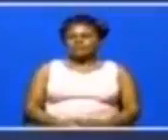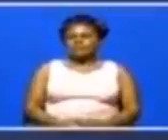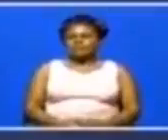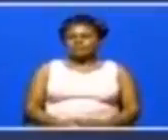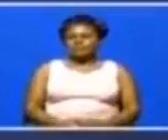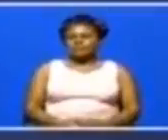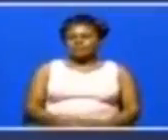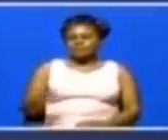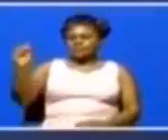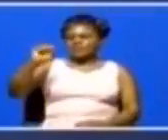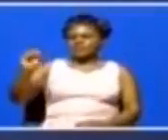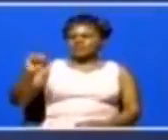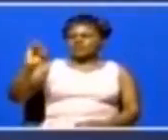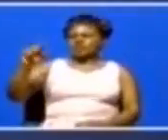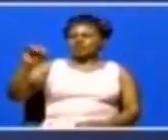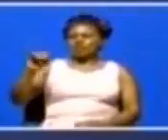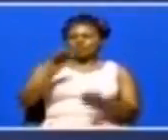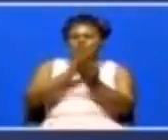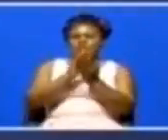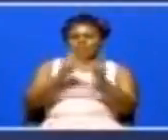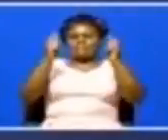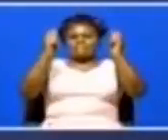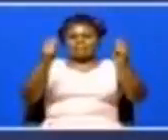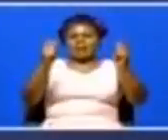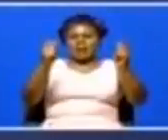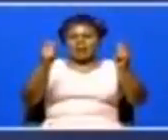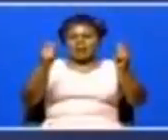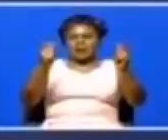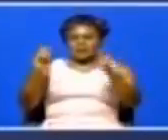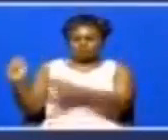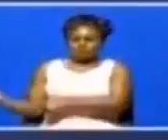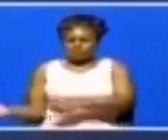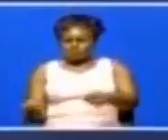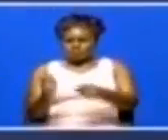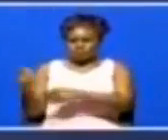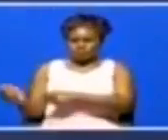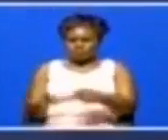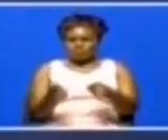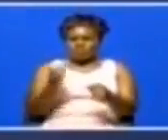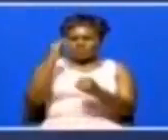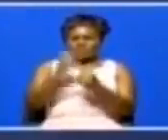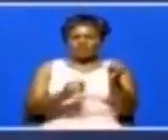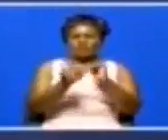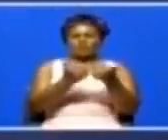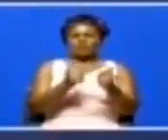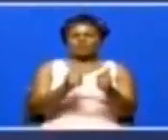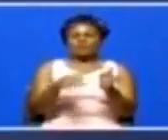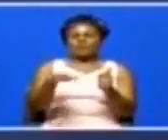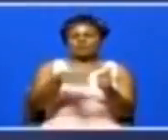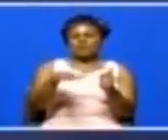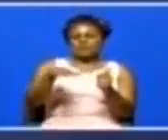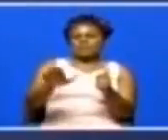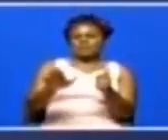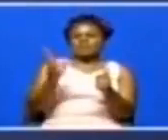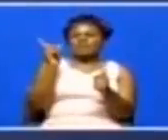Elsewhere, Sinyolo Girls retained their East African Secondary School Games hockey title after thrashing Old Kampala in the final match in the regional games, where they